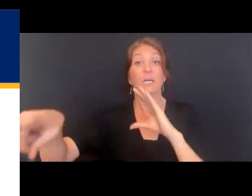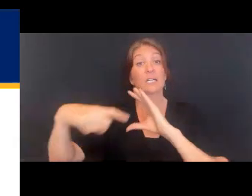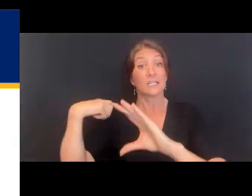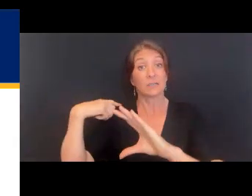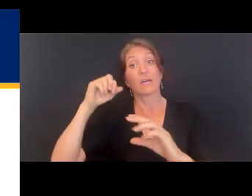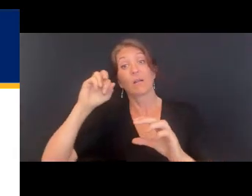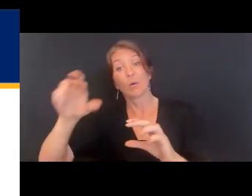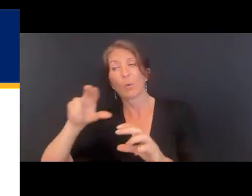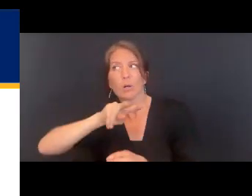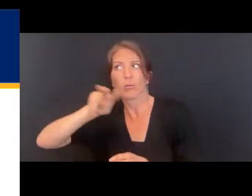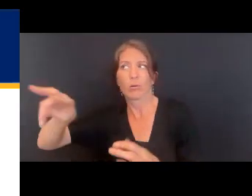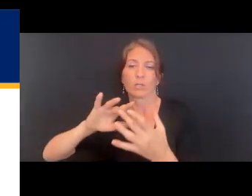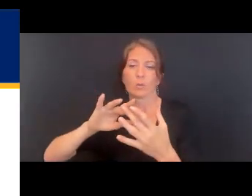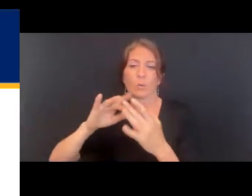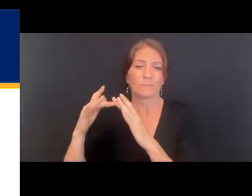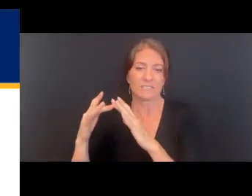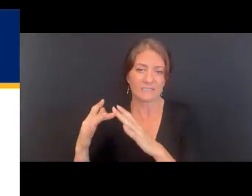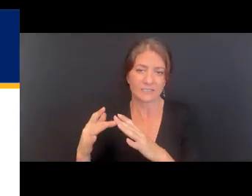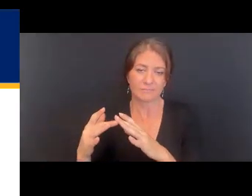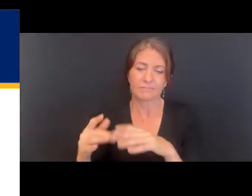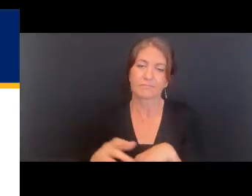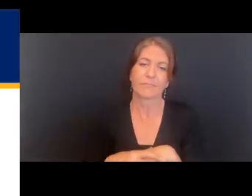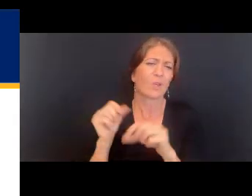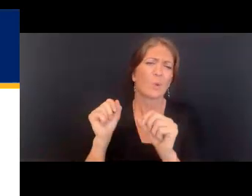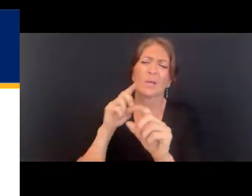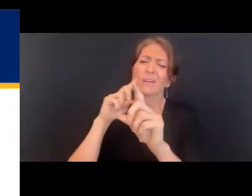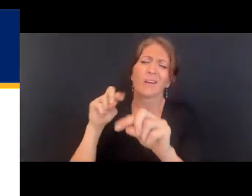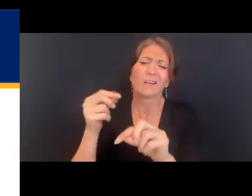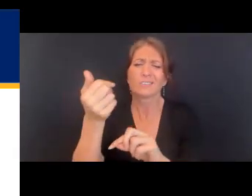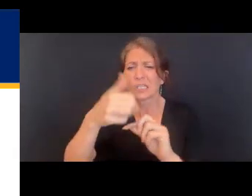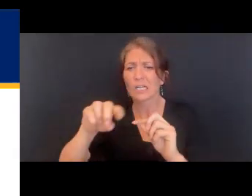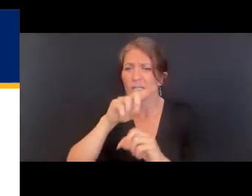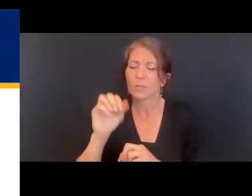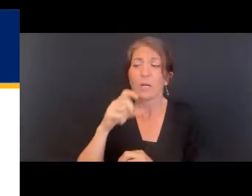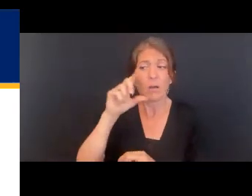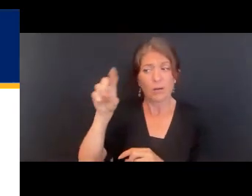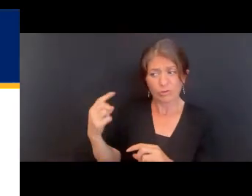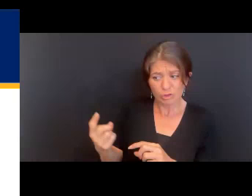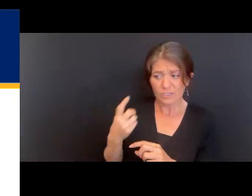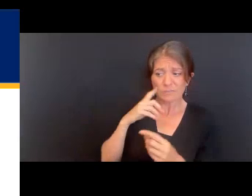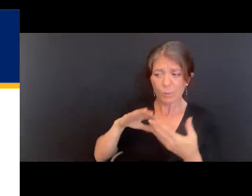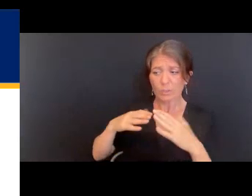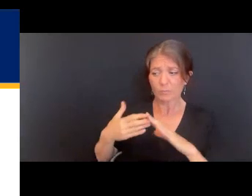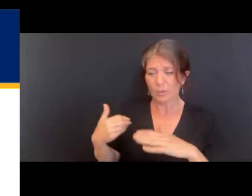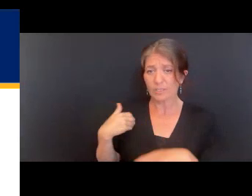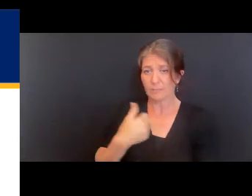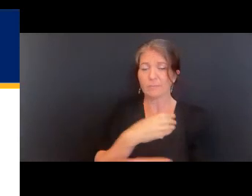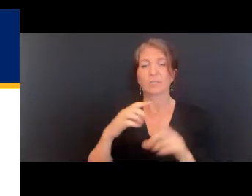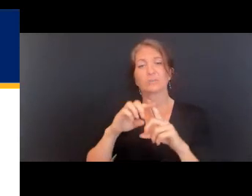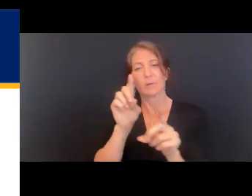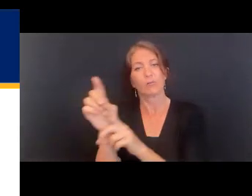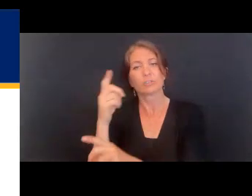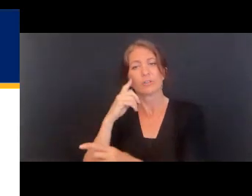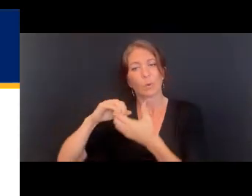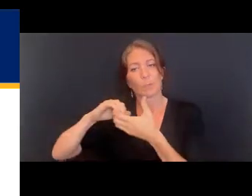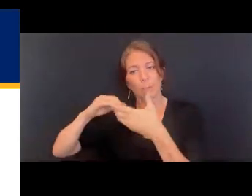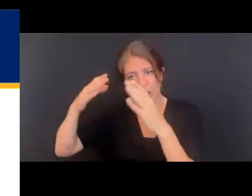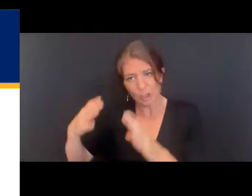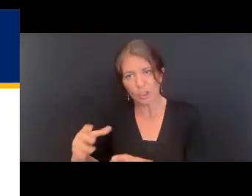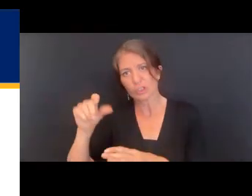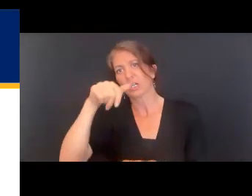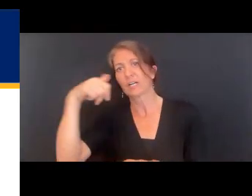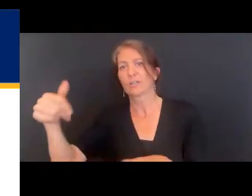we can answer any questions, not just for the community members, but also our partners and other organizations within the